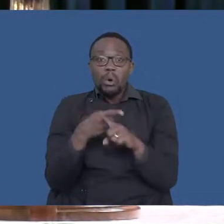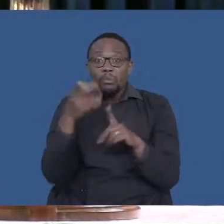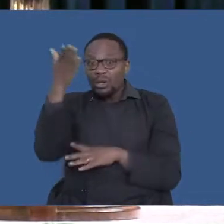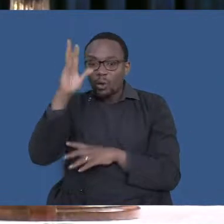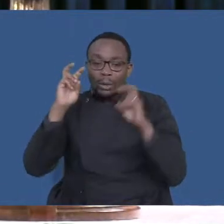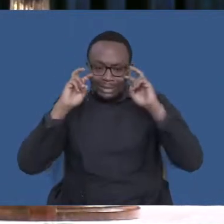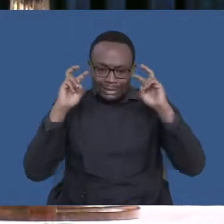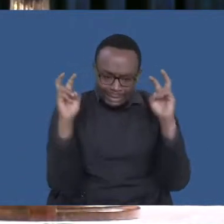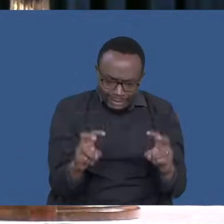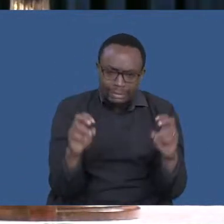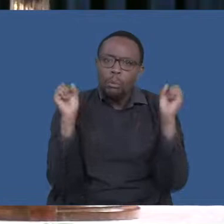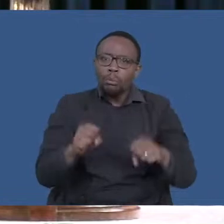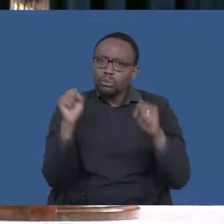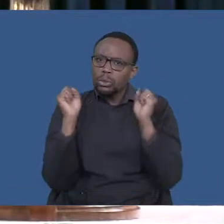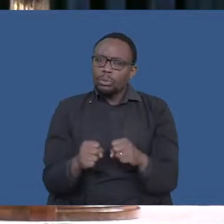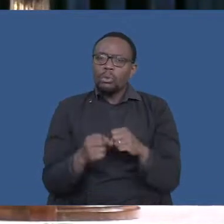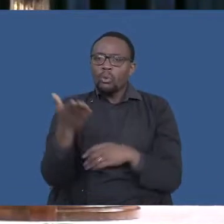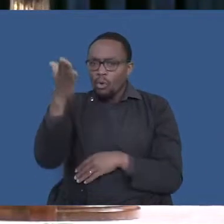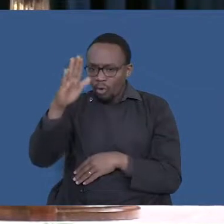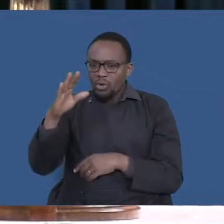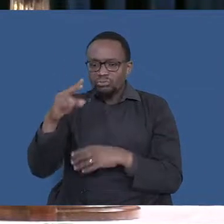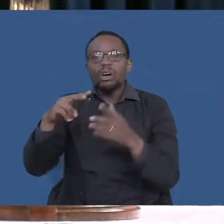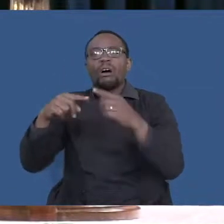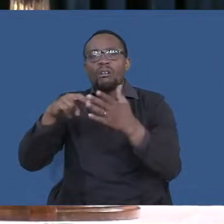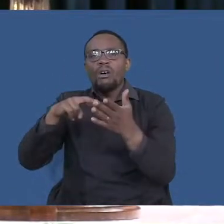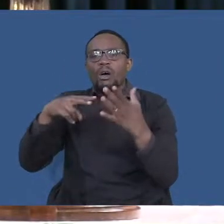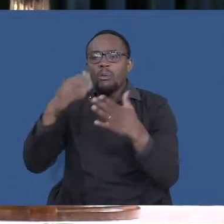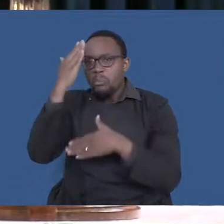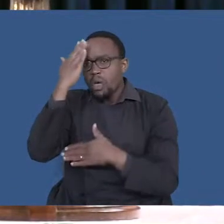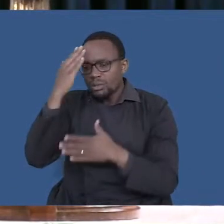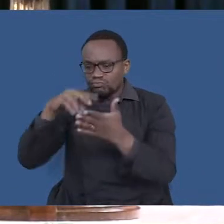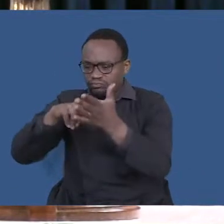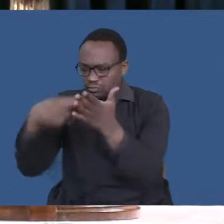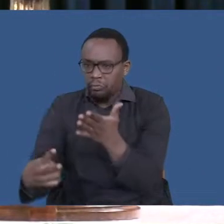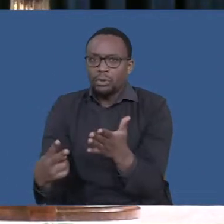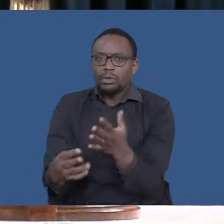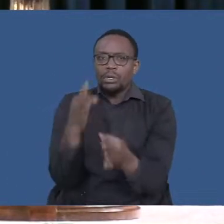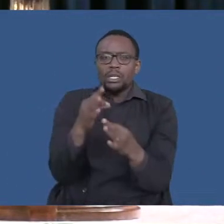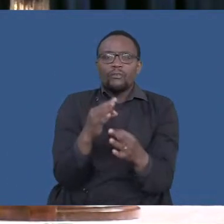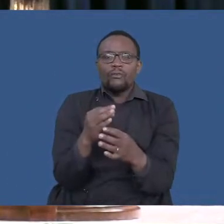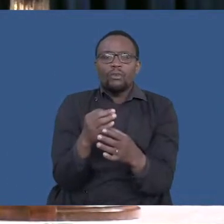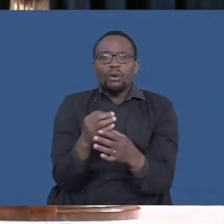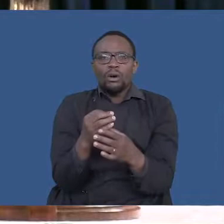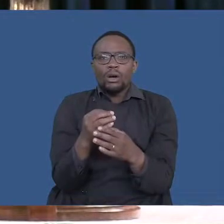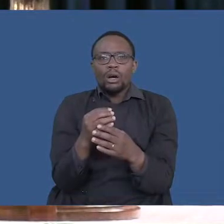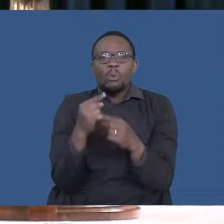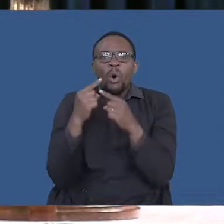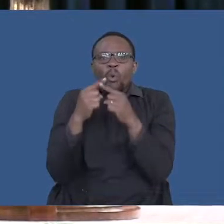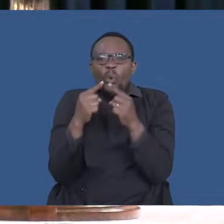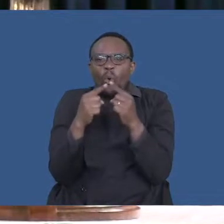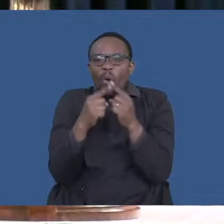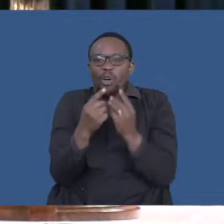anymore. God gave Israelites a defeat. If you eat a raw onion, For